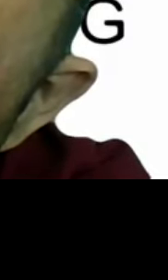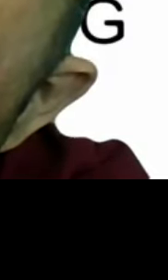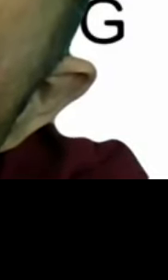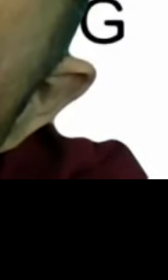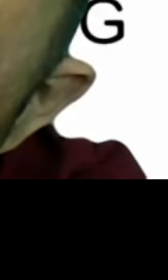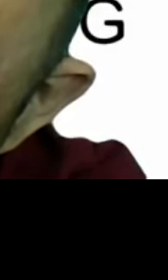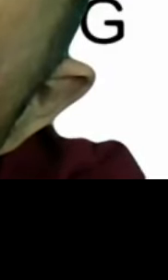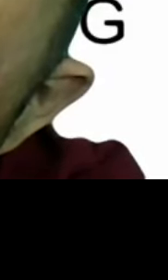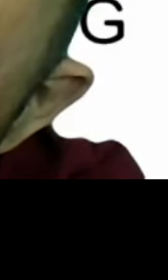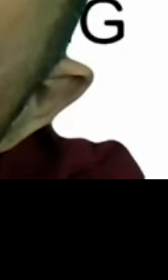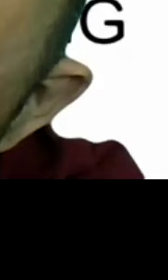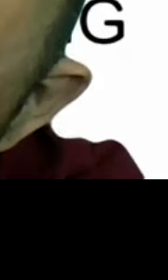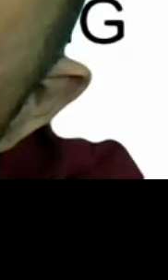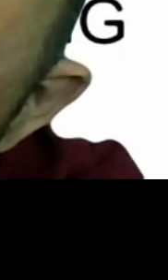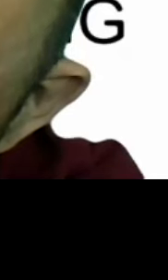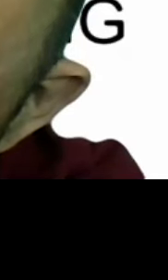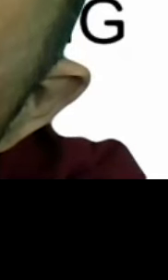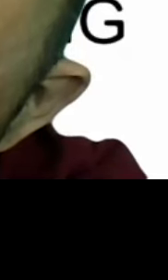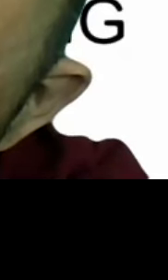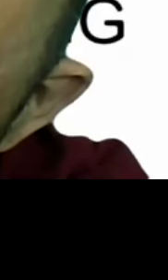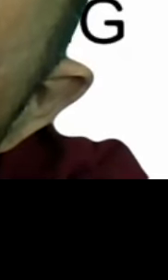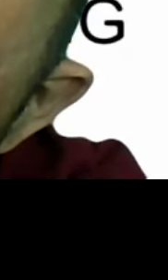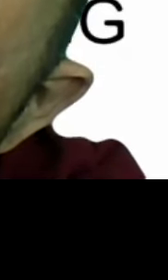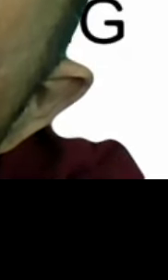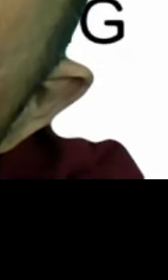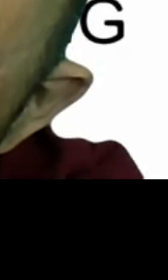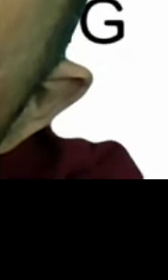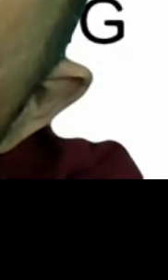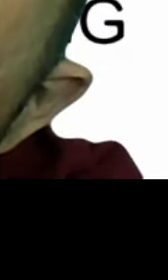adopt? And then how effective have these been?